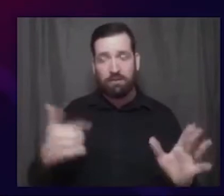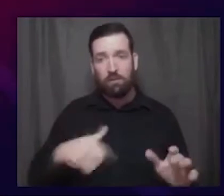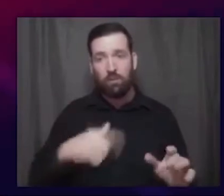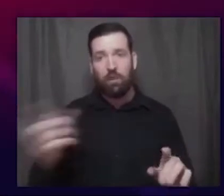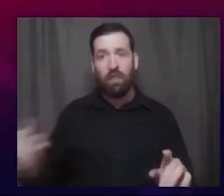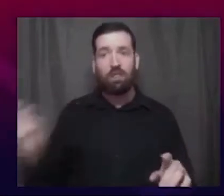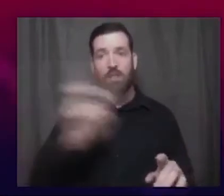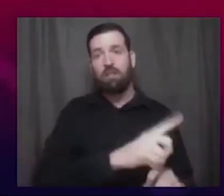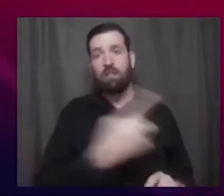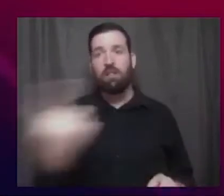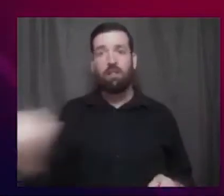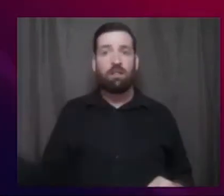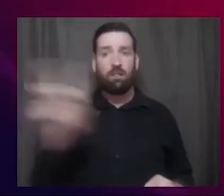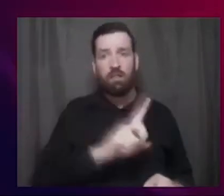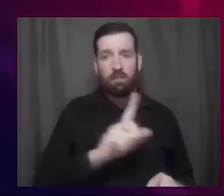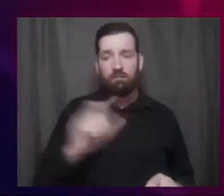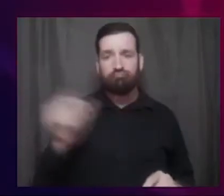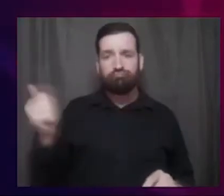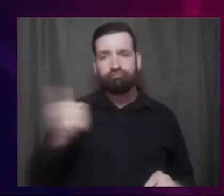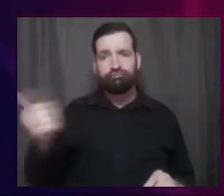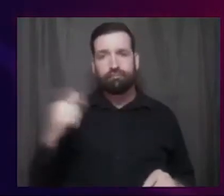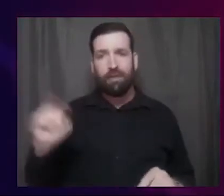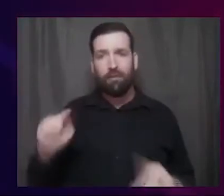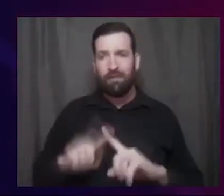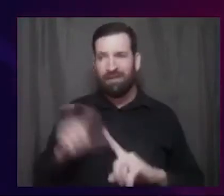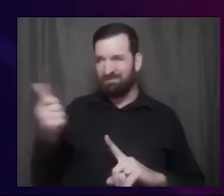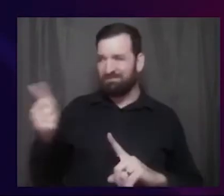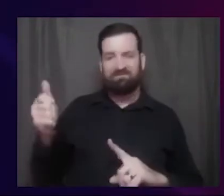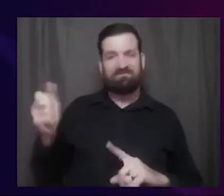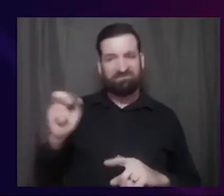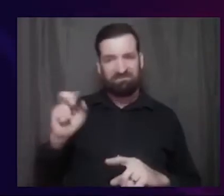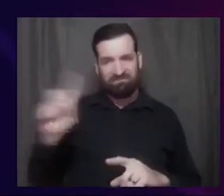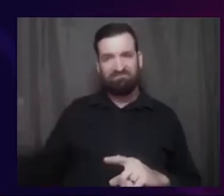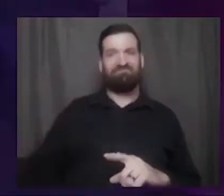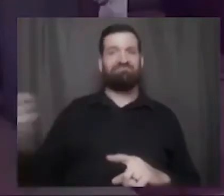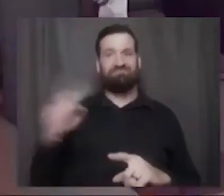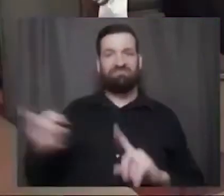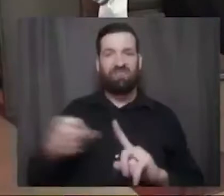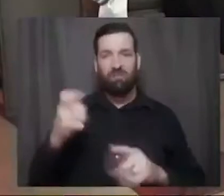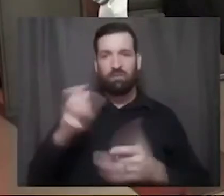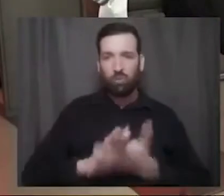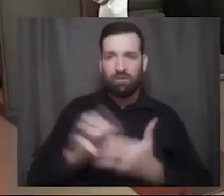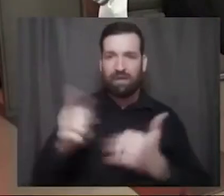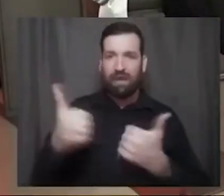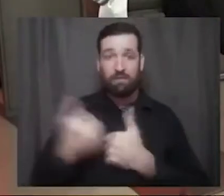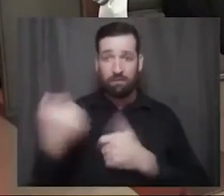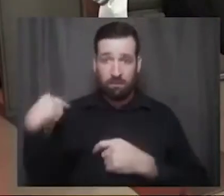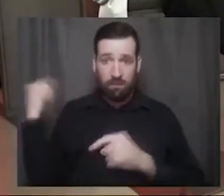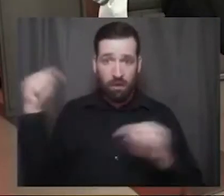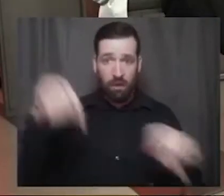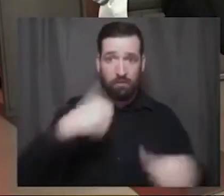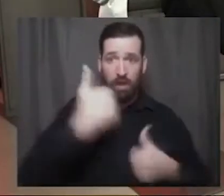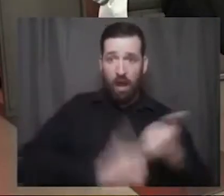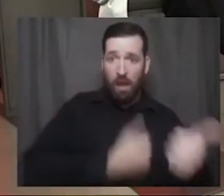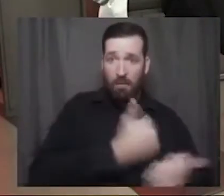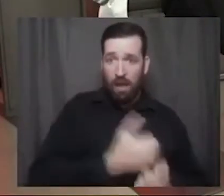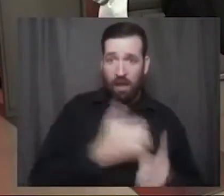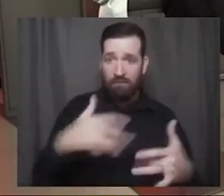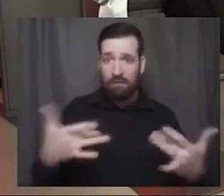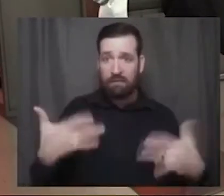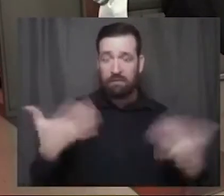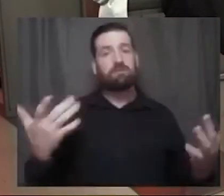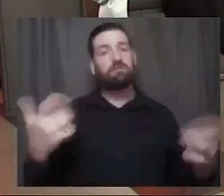Tim, he just kept us going. He got us back to and from the games and to and from school. And he comes to the alumni events now, and you guys are all still friends? I was at an event, or